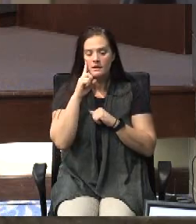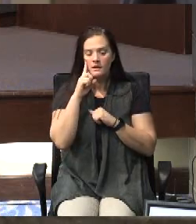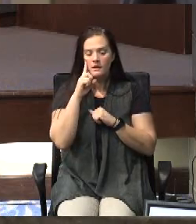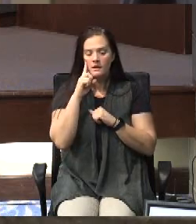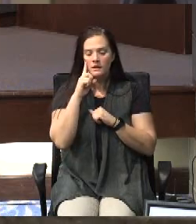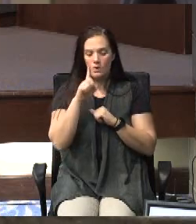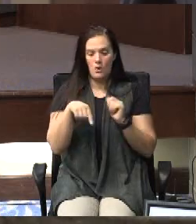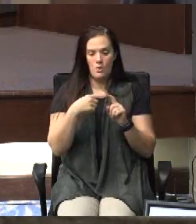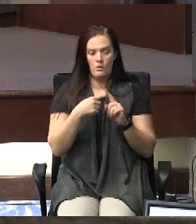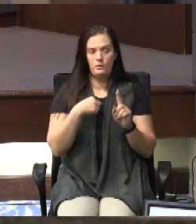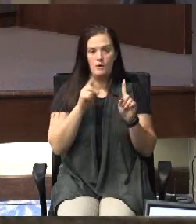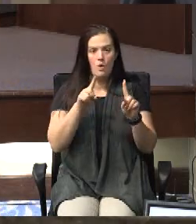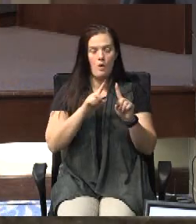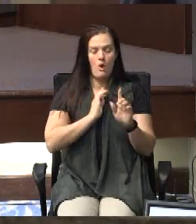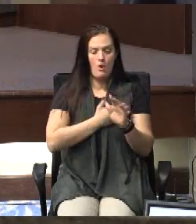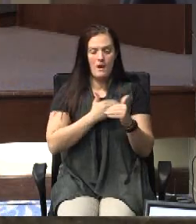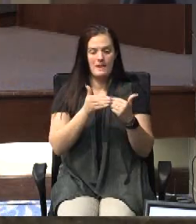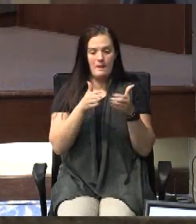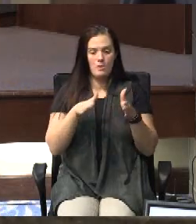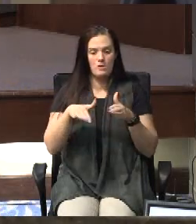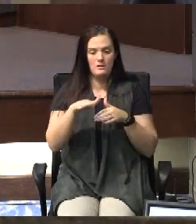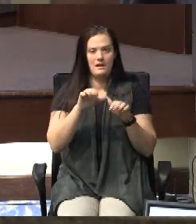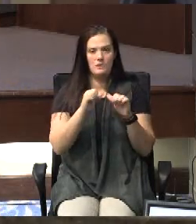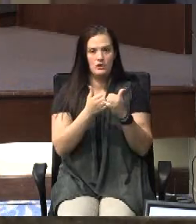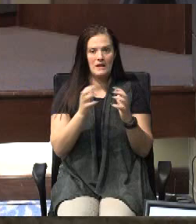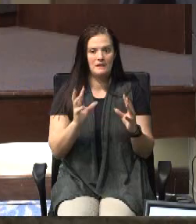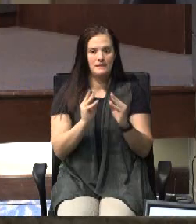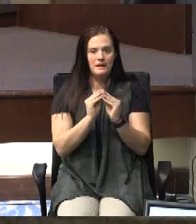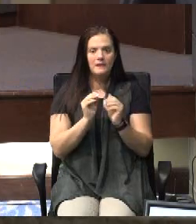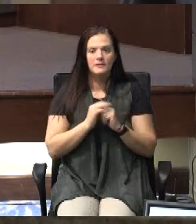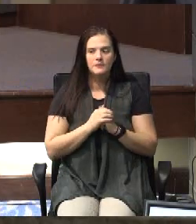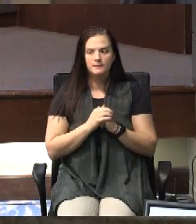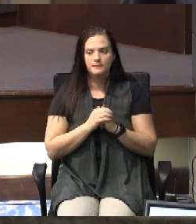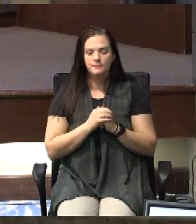that when we go to our neighborhood association meetings,